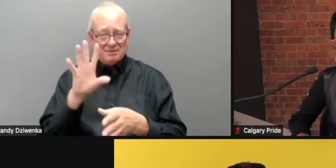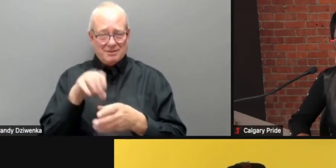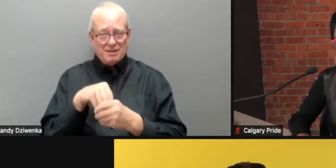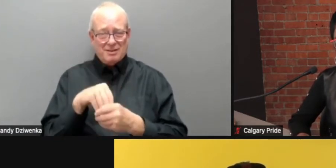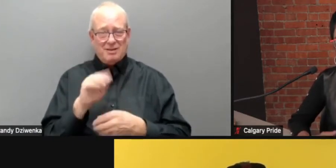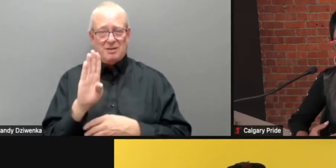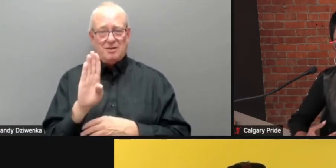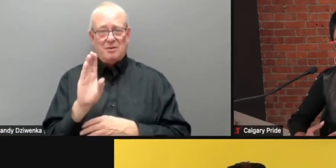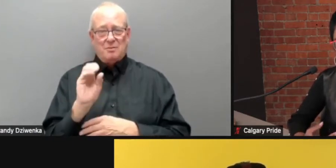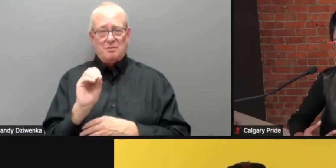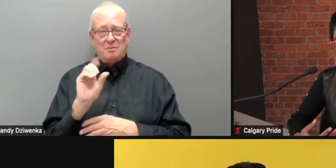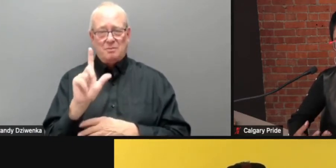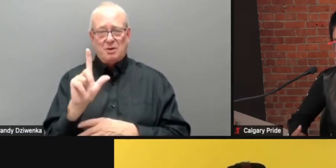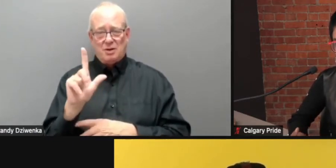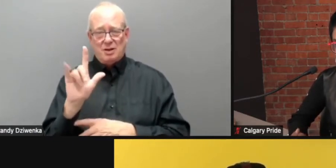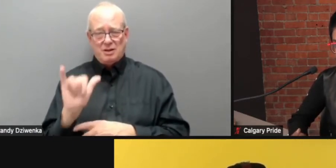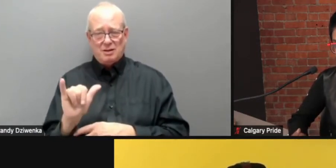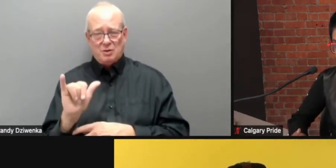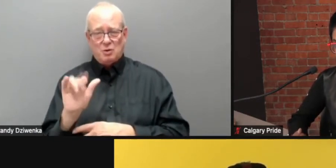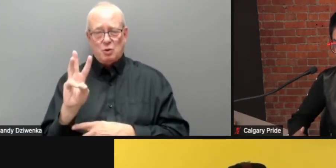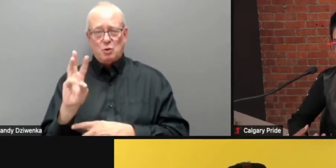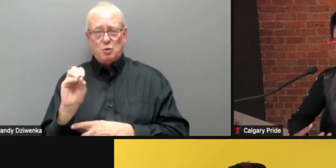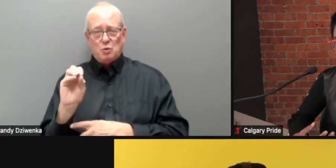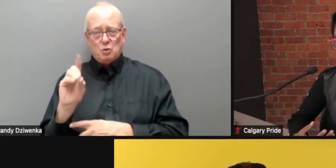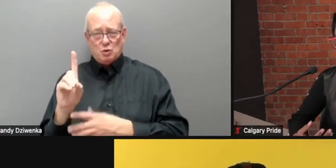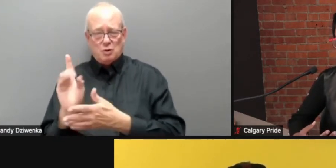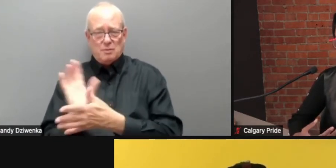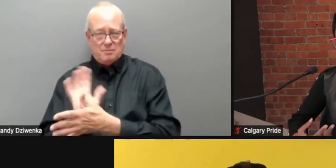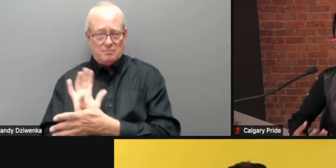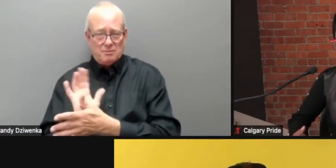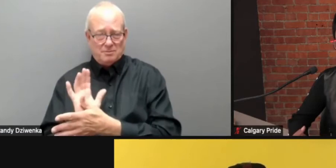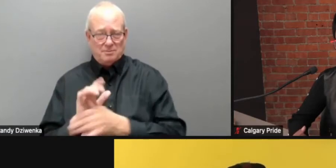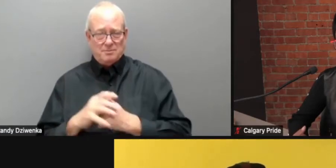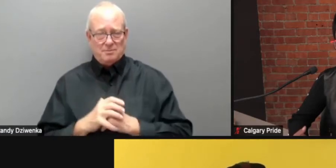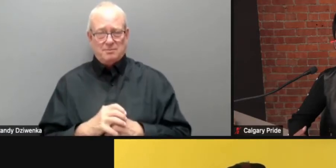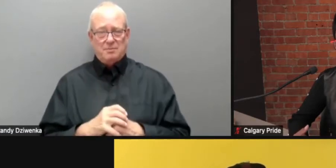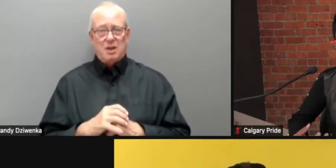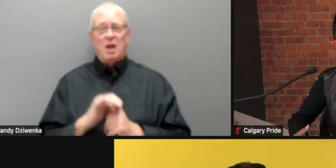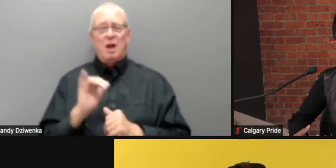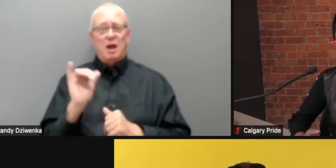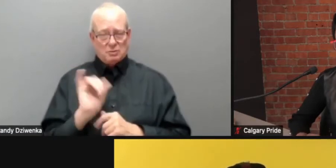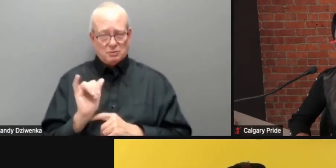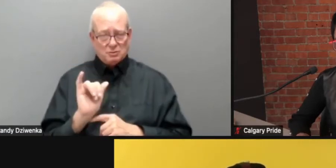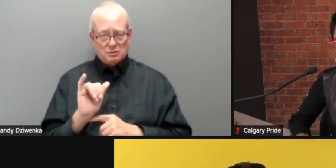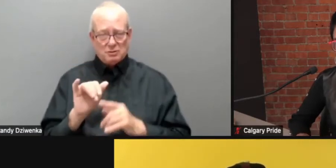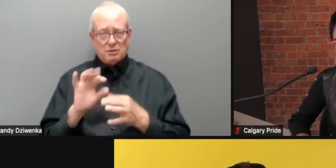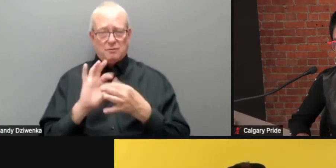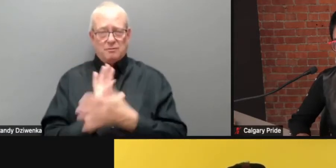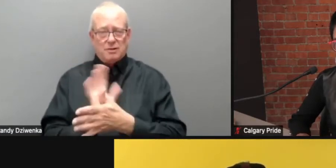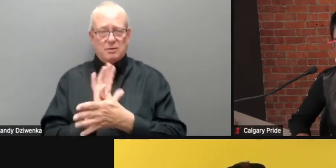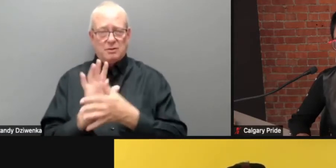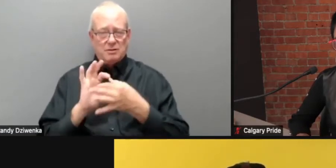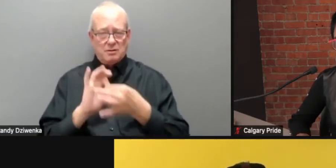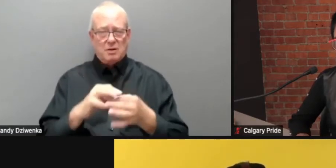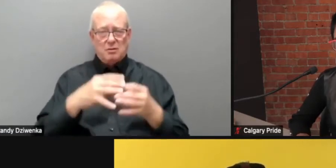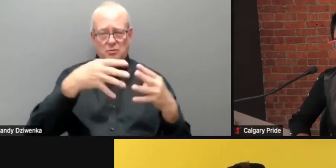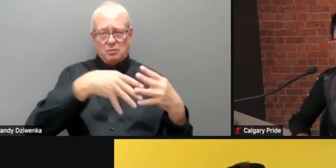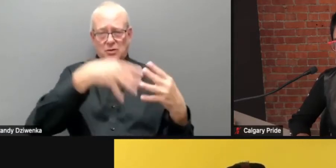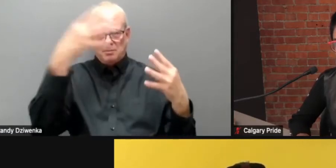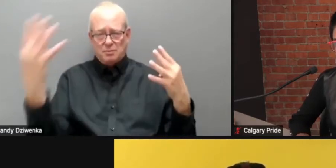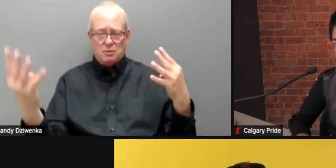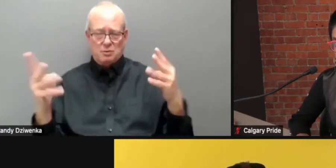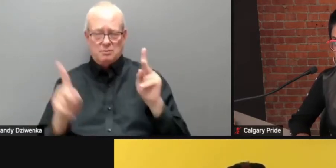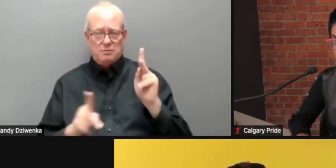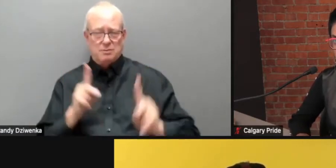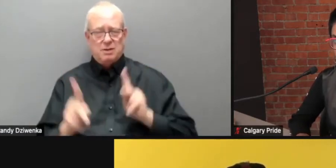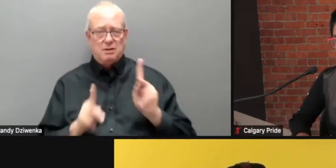homosexuality, and there's also been shows on Netflix as well as other Canadian and North American individuals